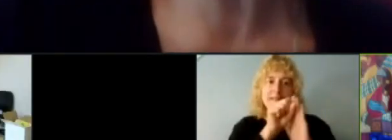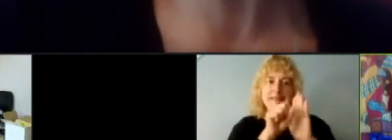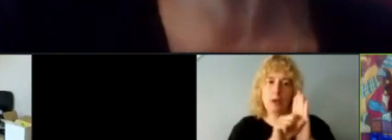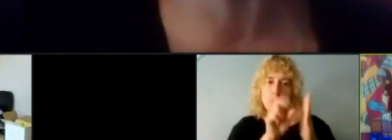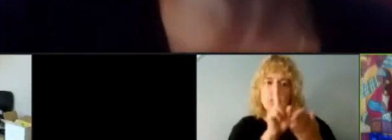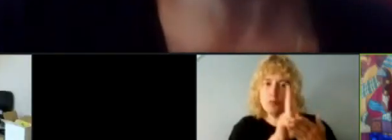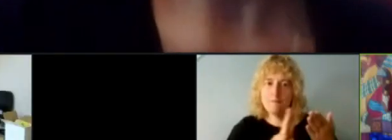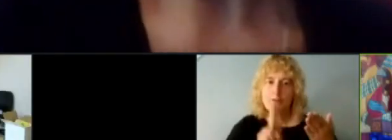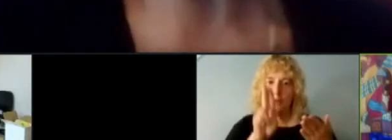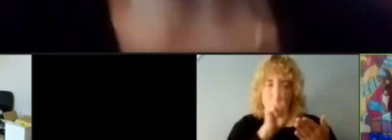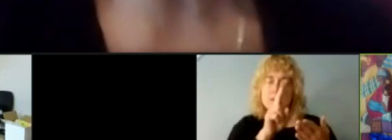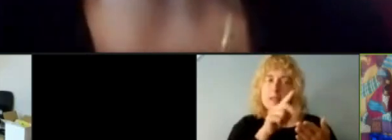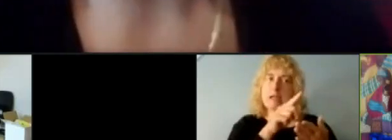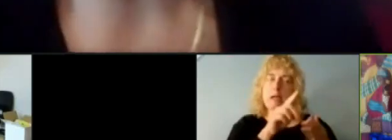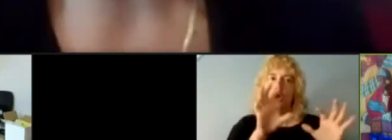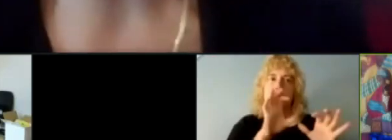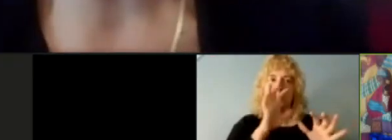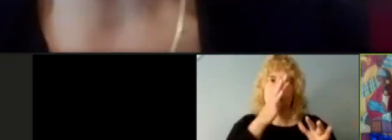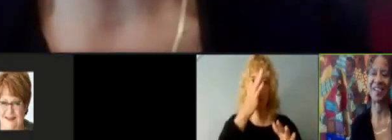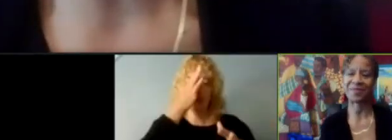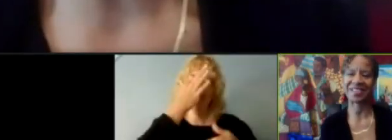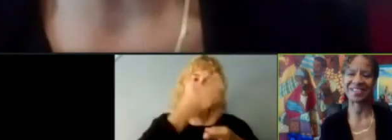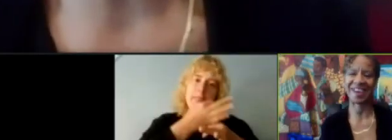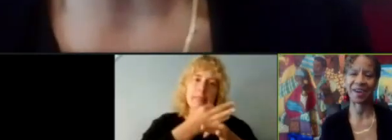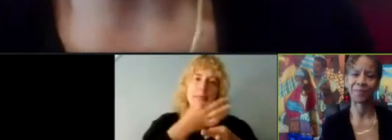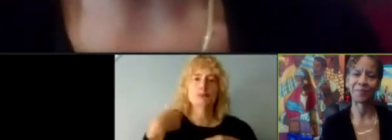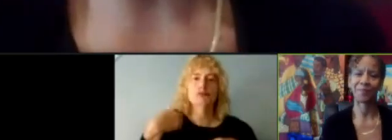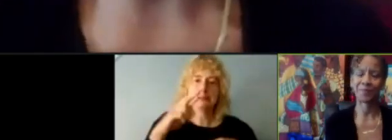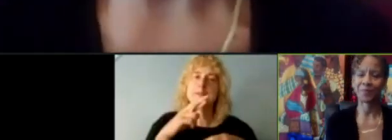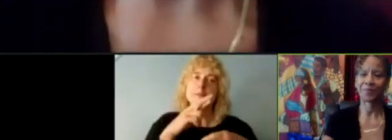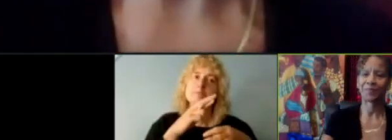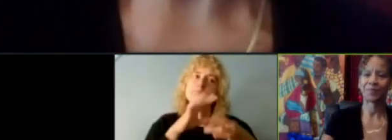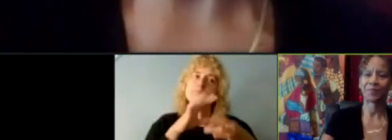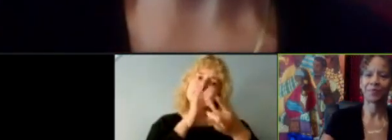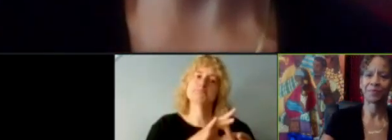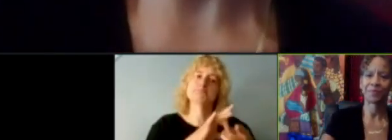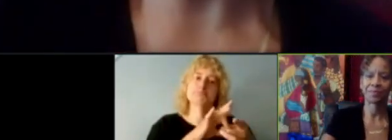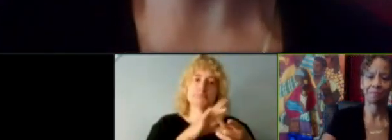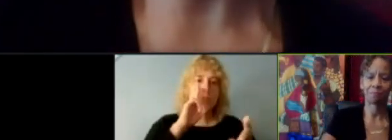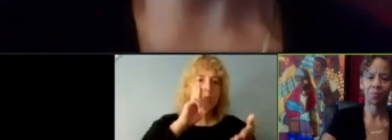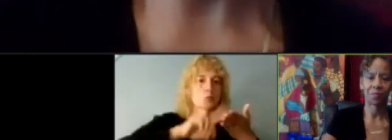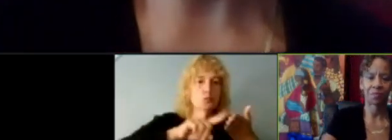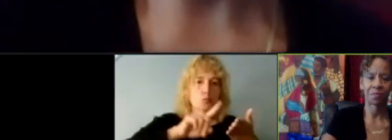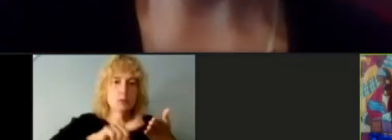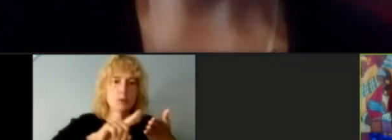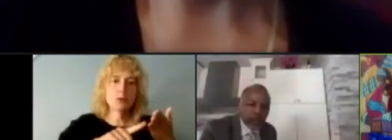faith-based research. Bertram, if you would share with us now.